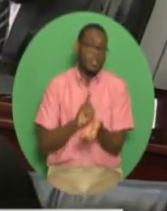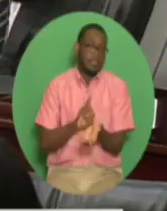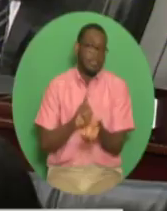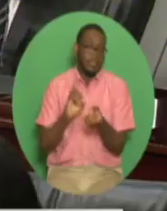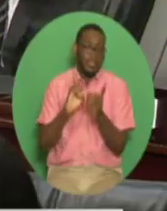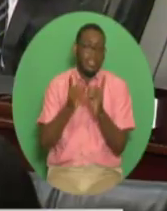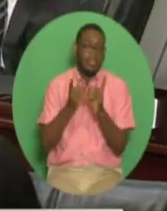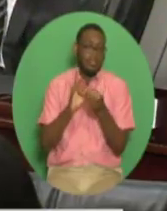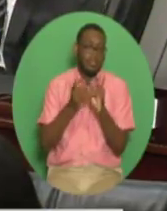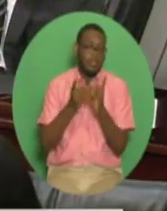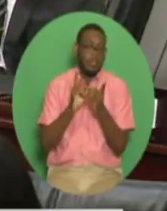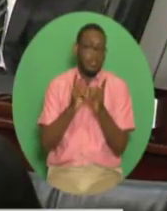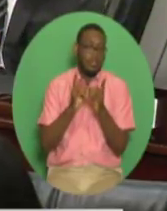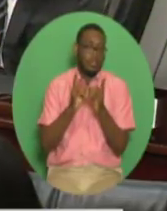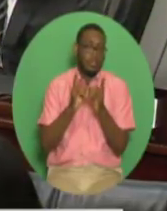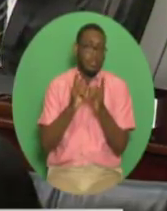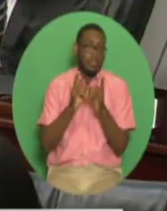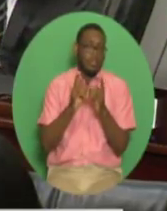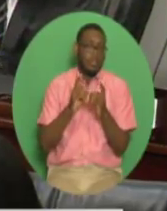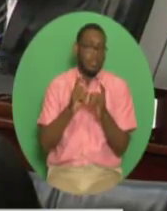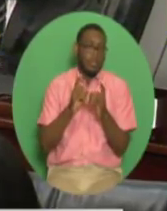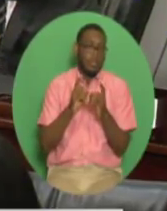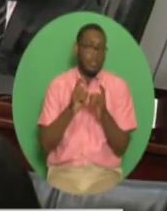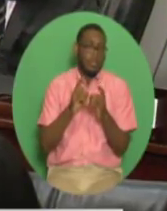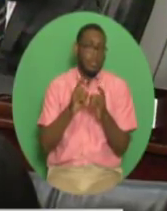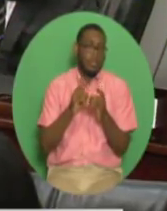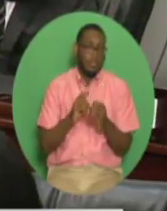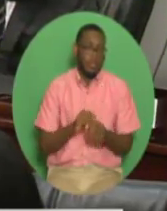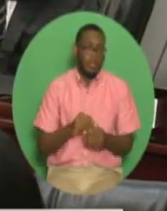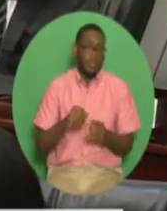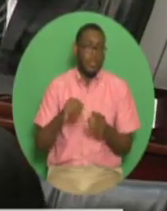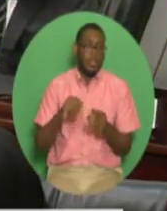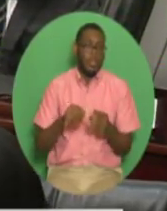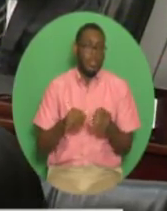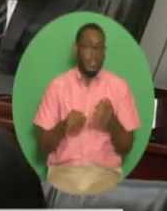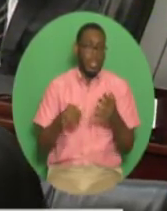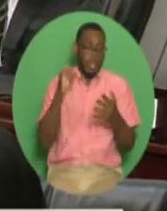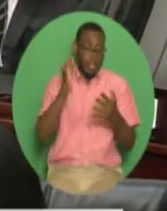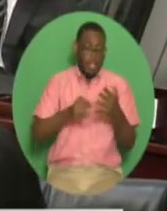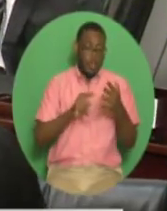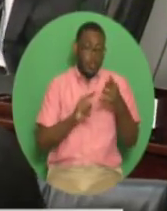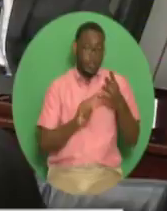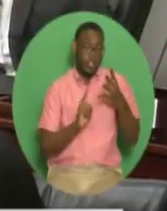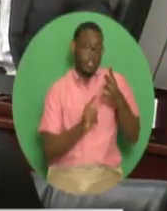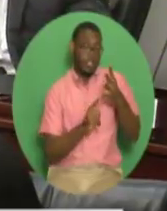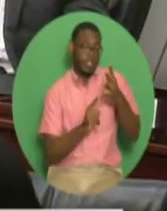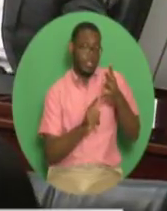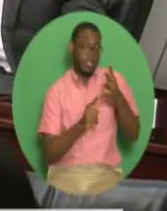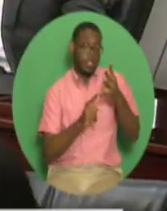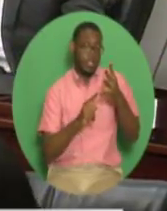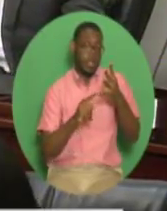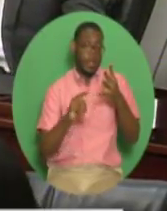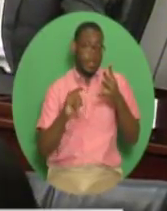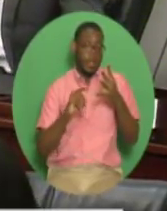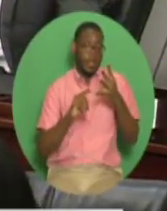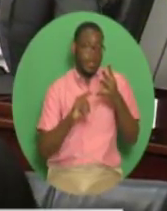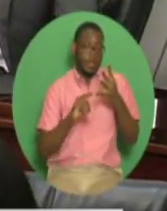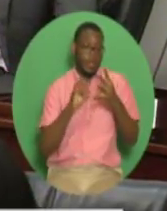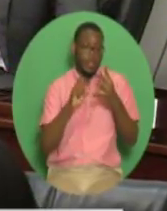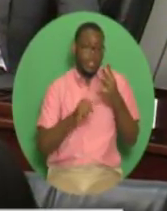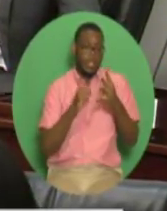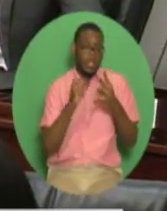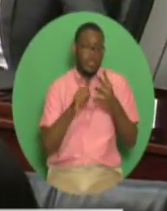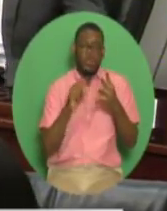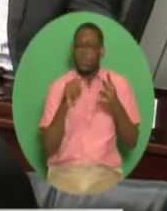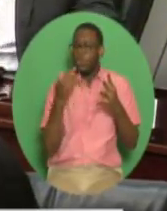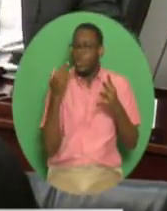week of the second term of the academic year. Madam Speaker, I think it is important for